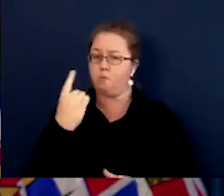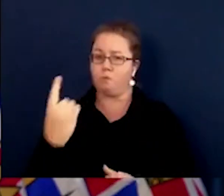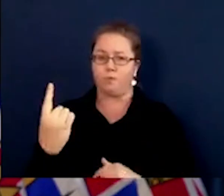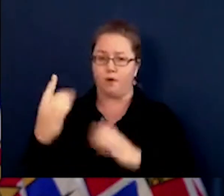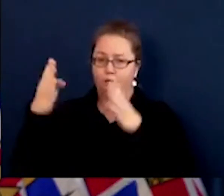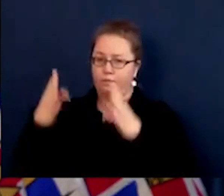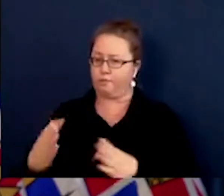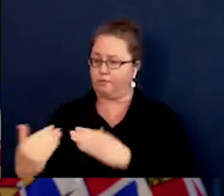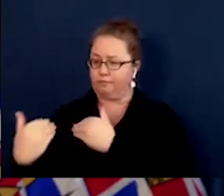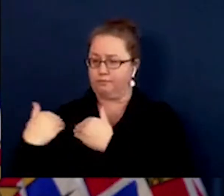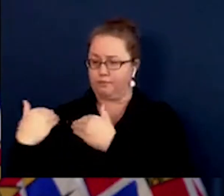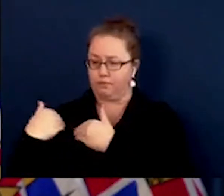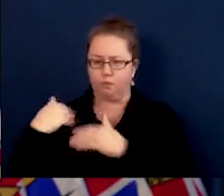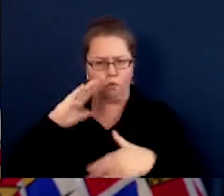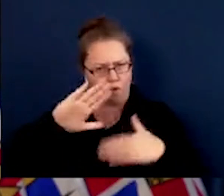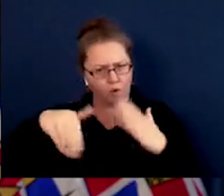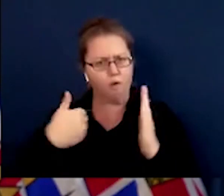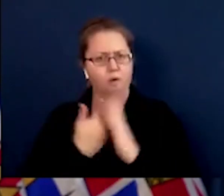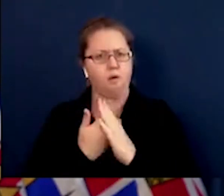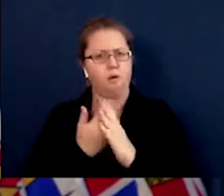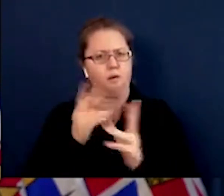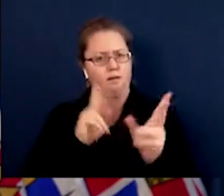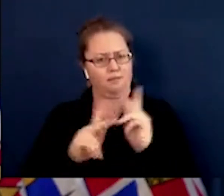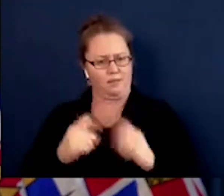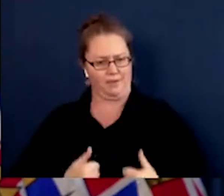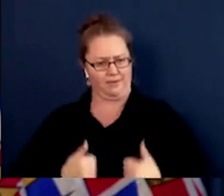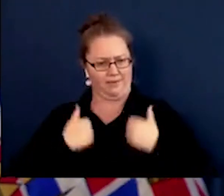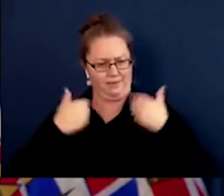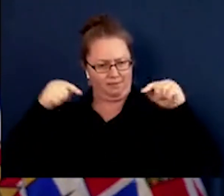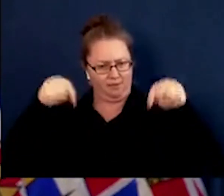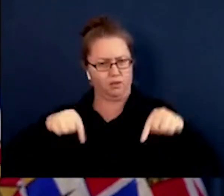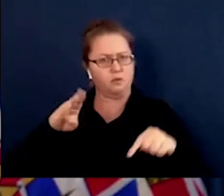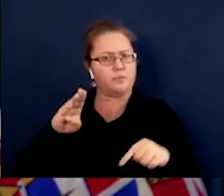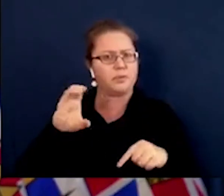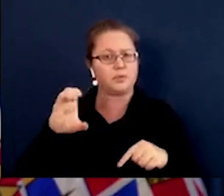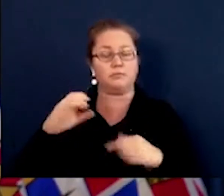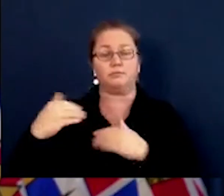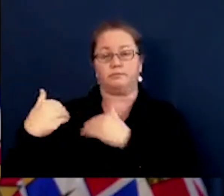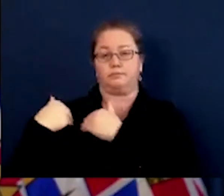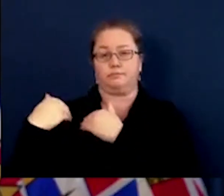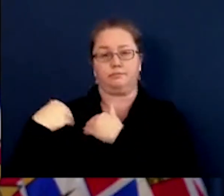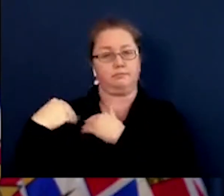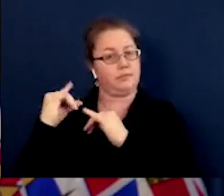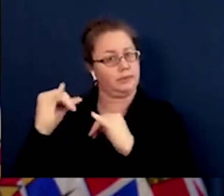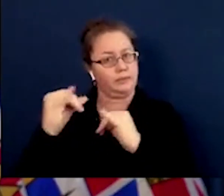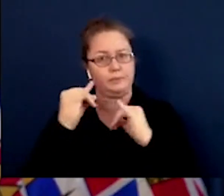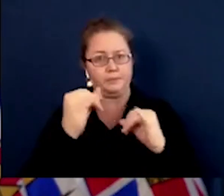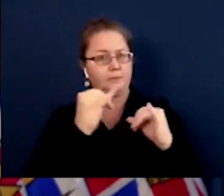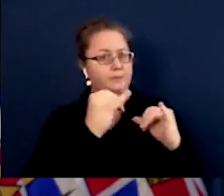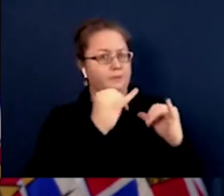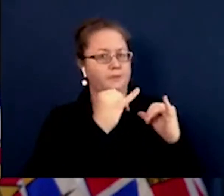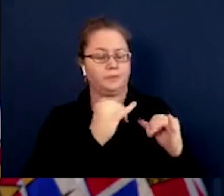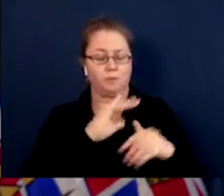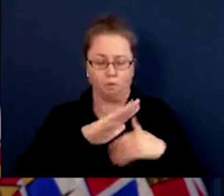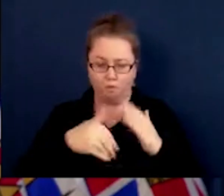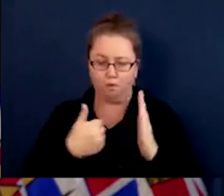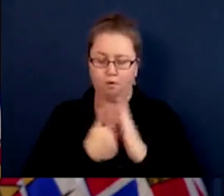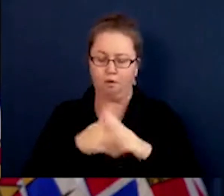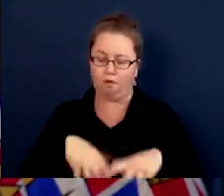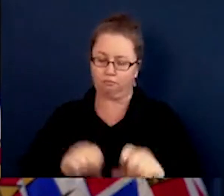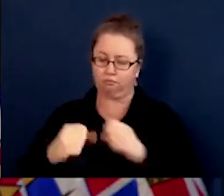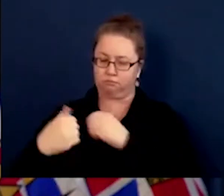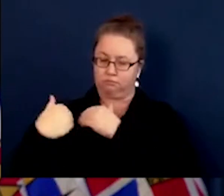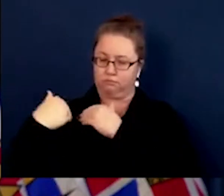We need to continue on this road together, and we all need to continue to take